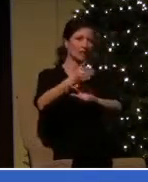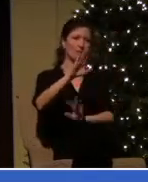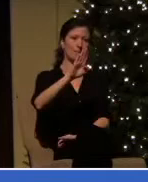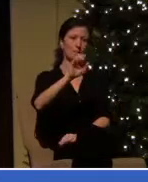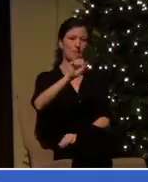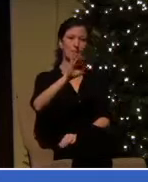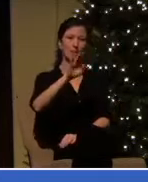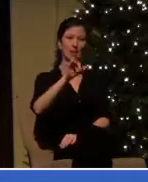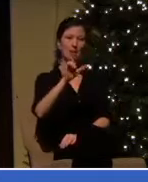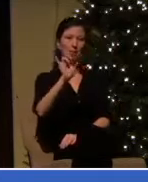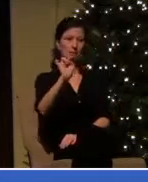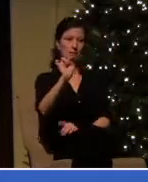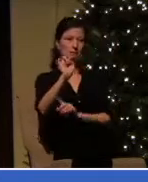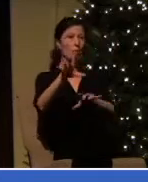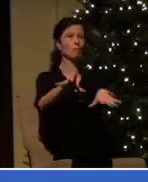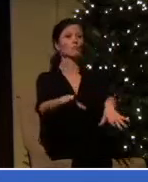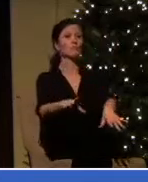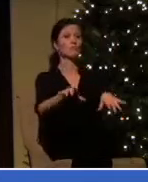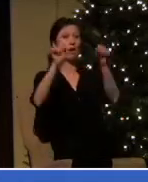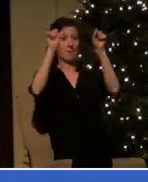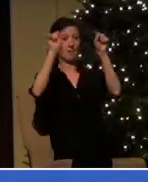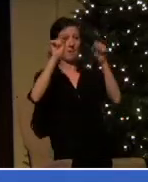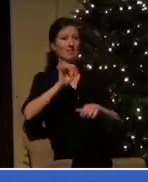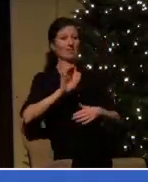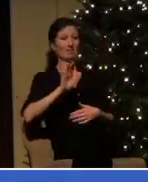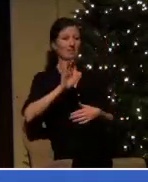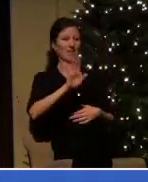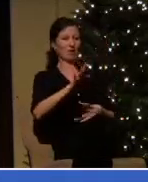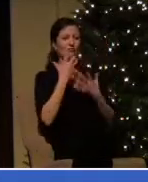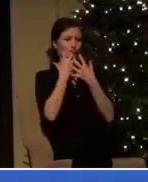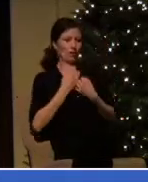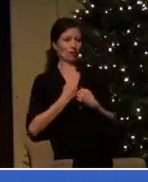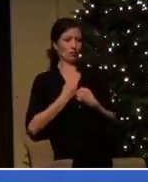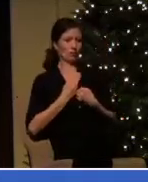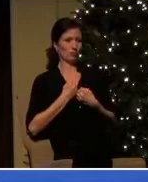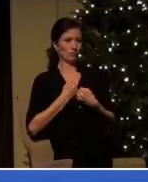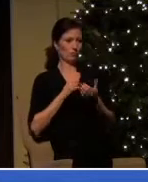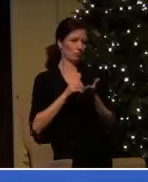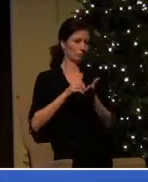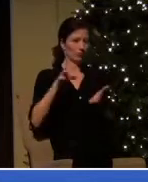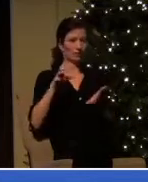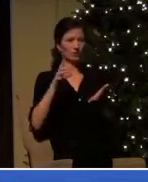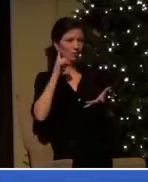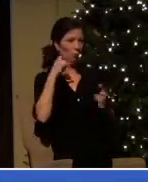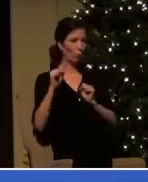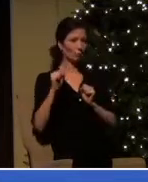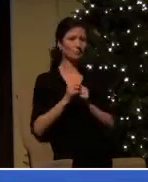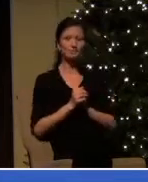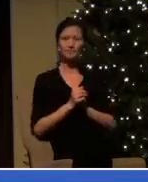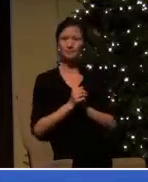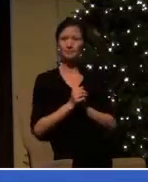to rob them of their literal treasures. And we know from history that's exactly what happened